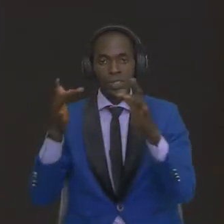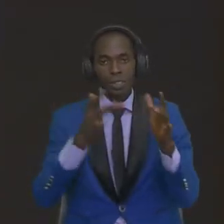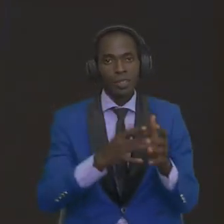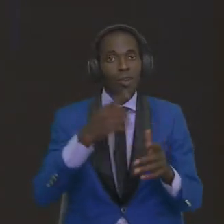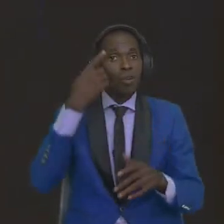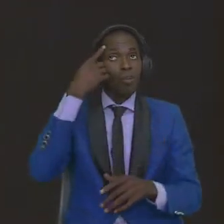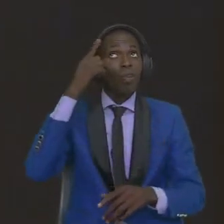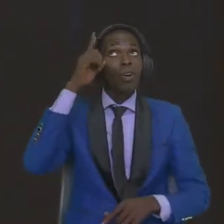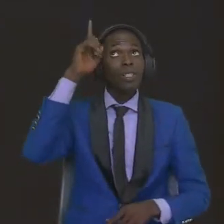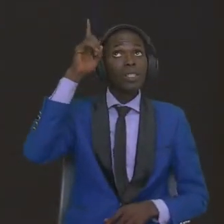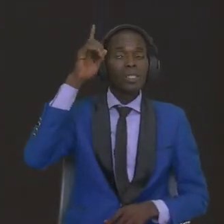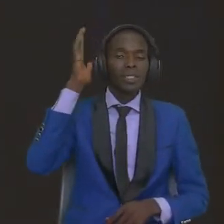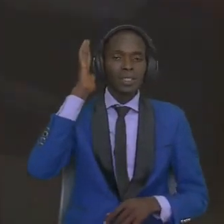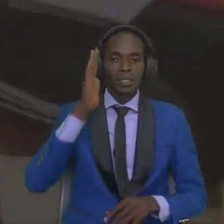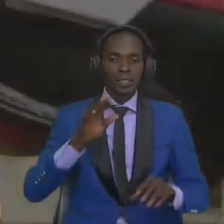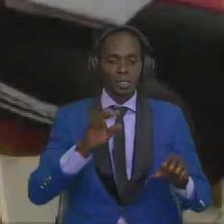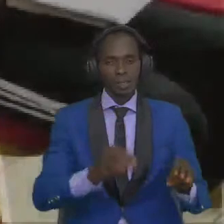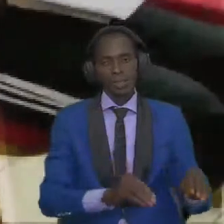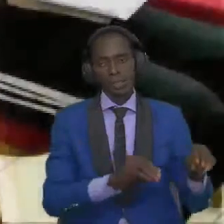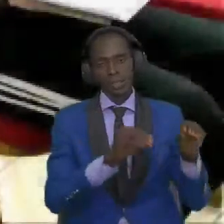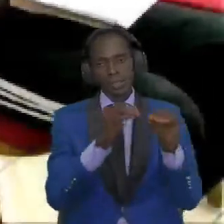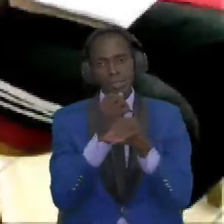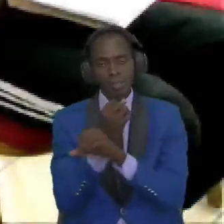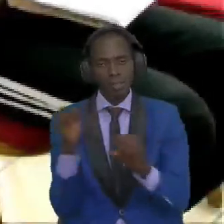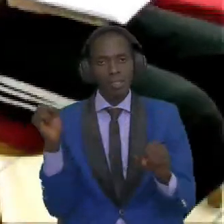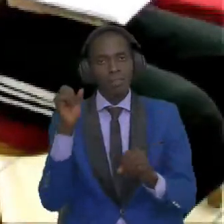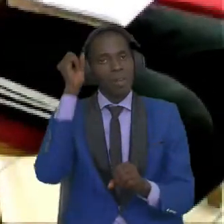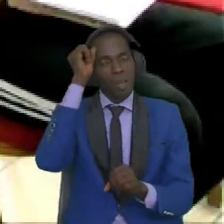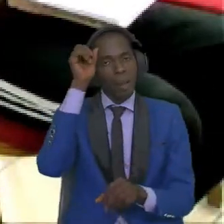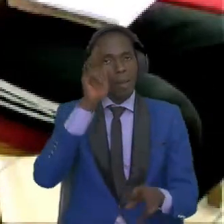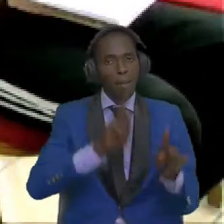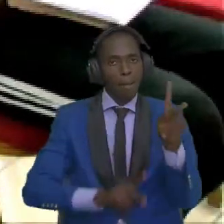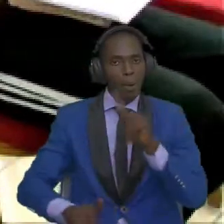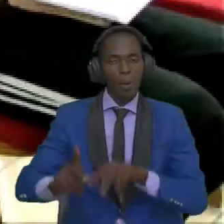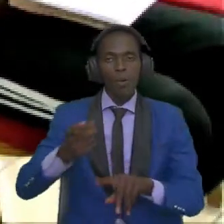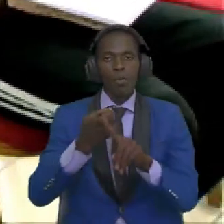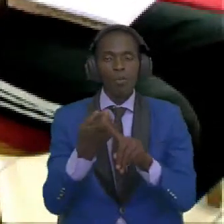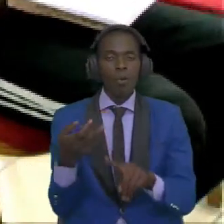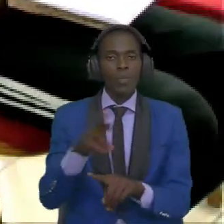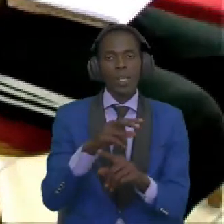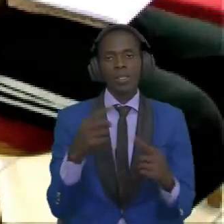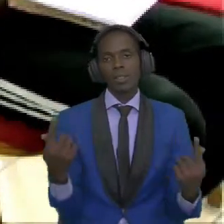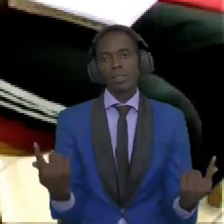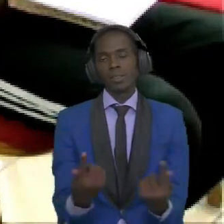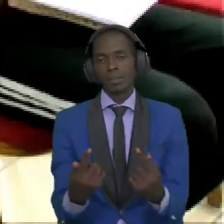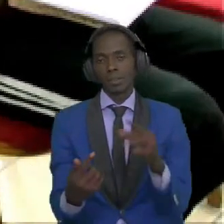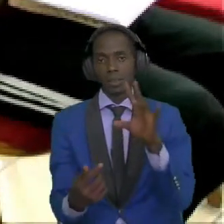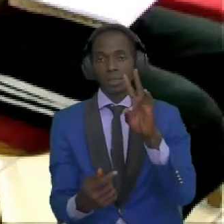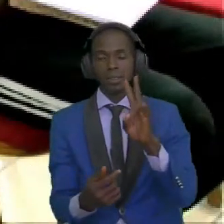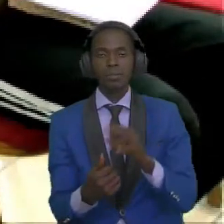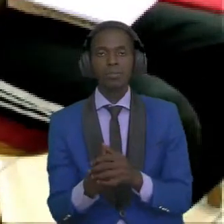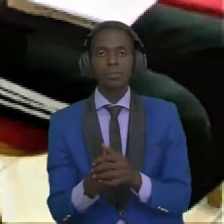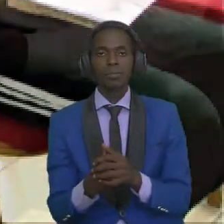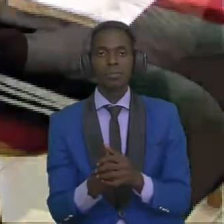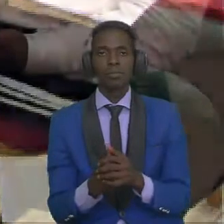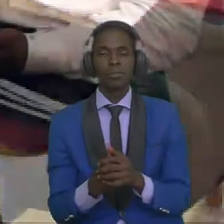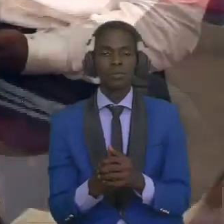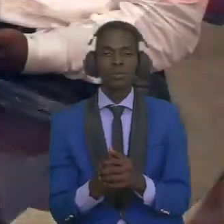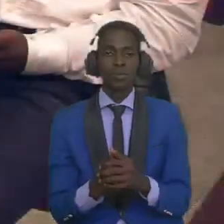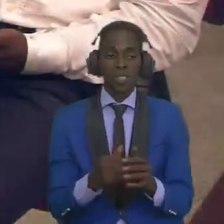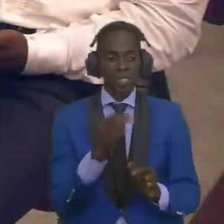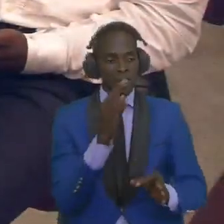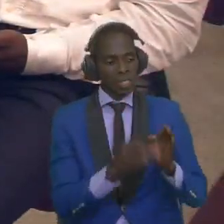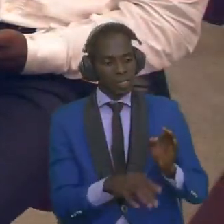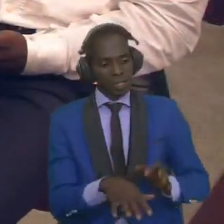for he shall save his people from their sins. Look at verse 7. In this,